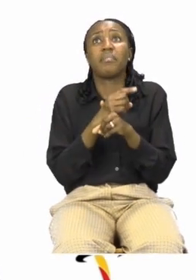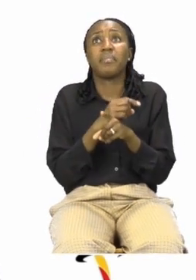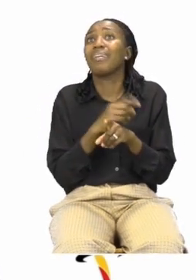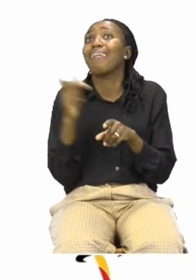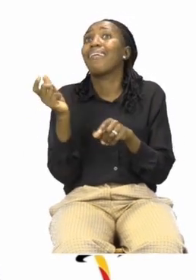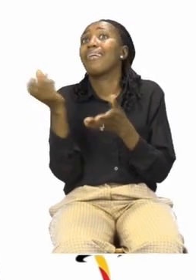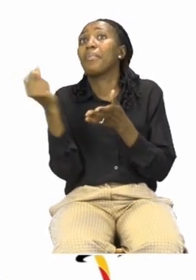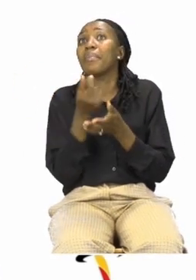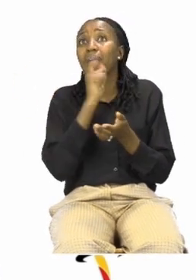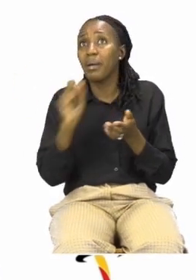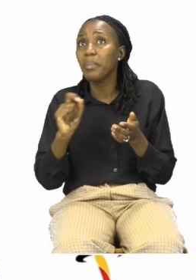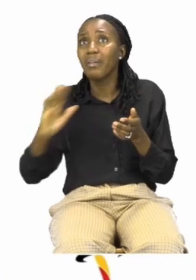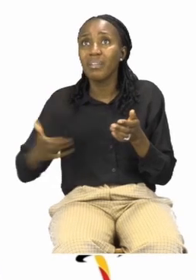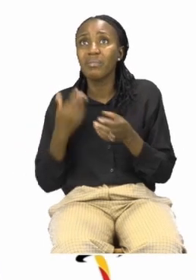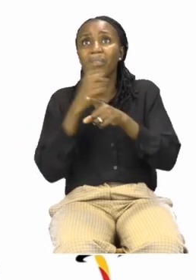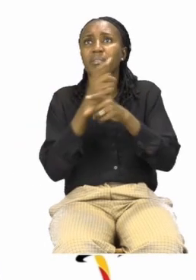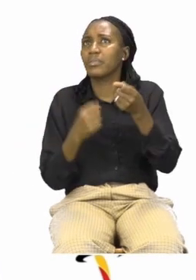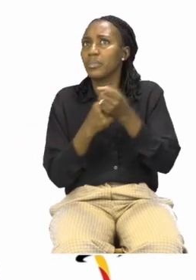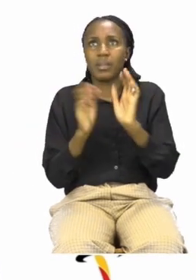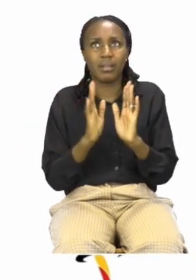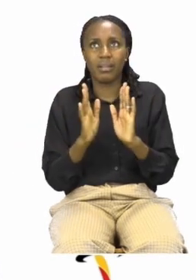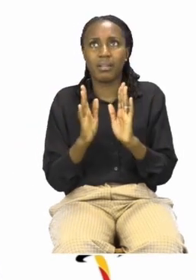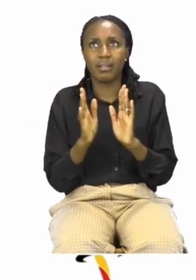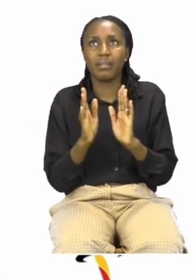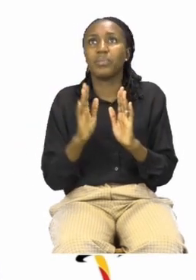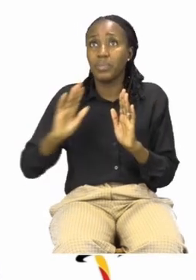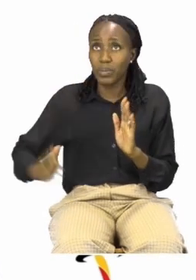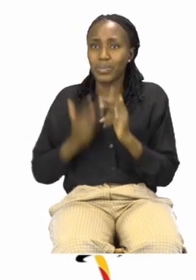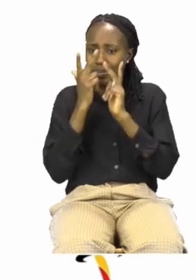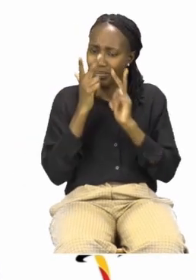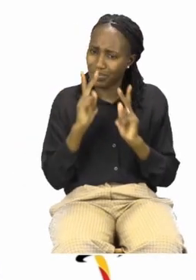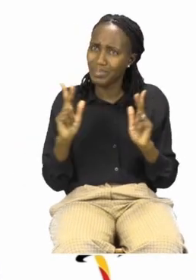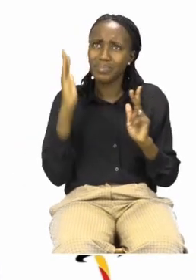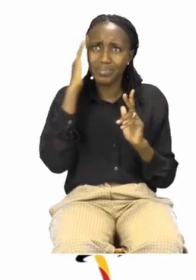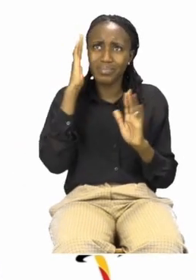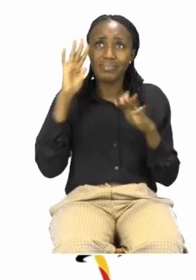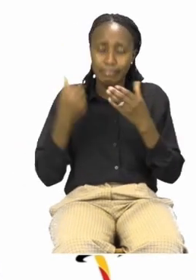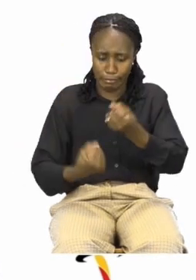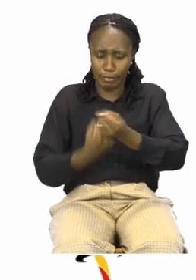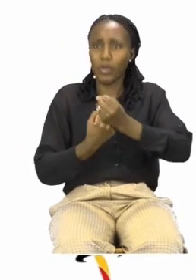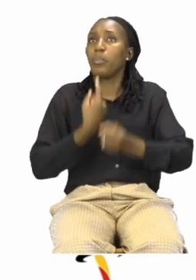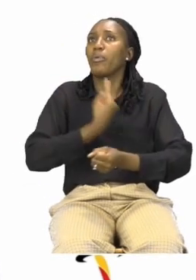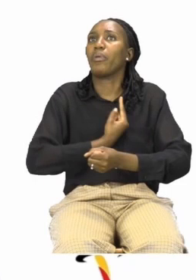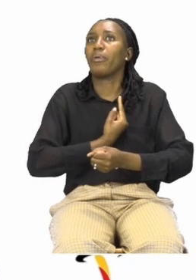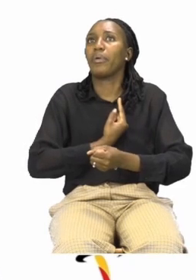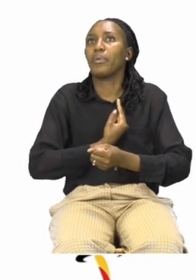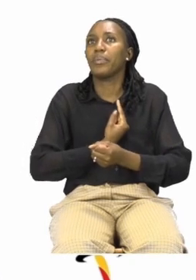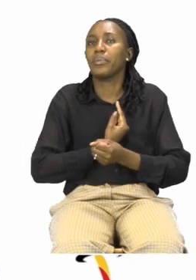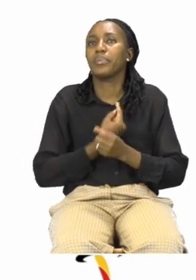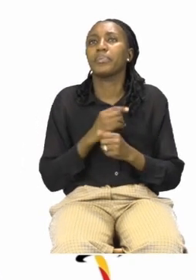support. We need to come with a paradigm shift that people can be able now to see how best they can, open up and be able